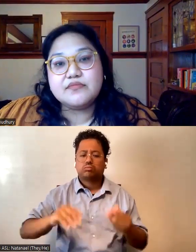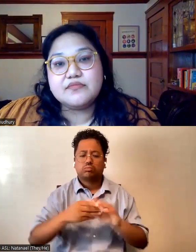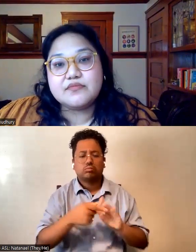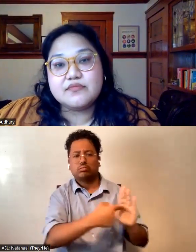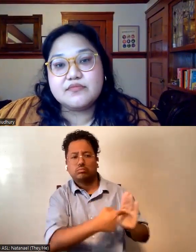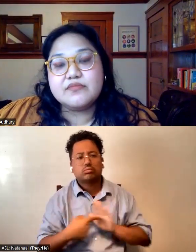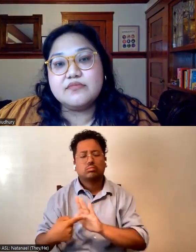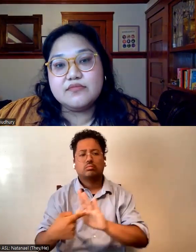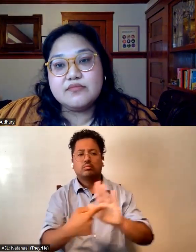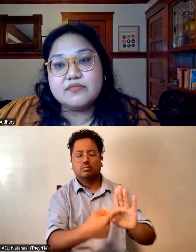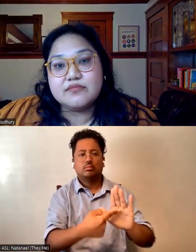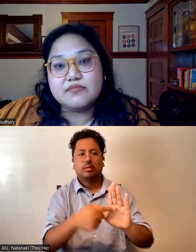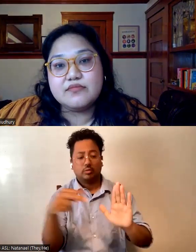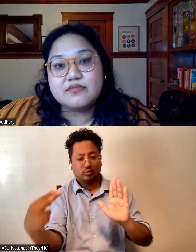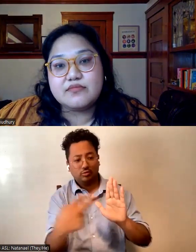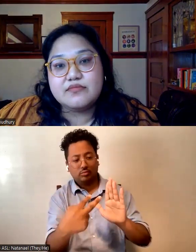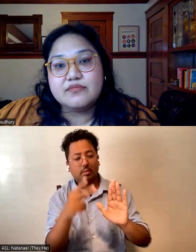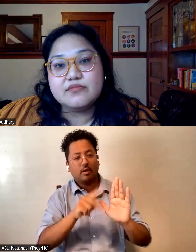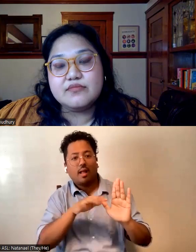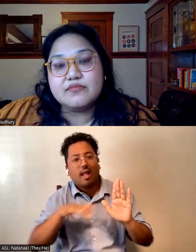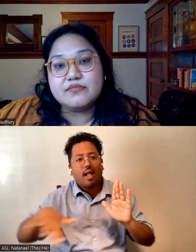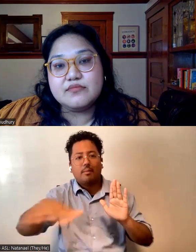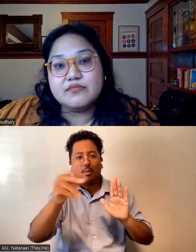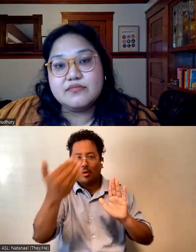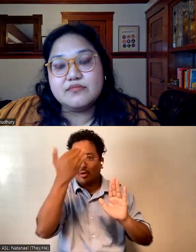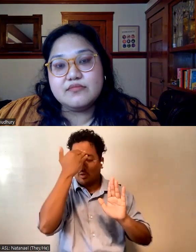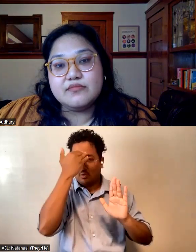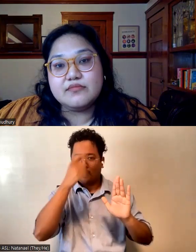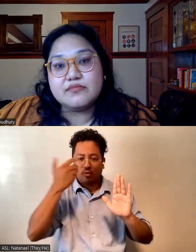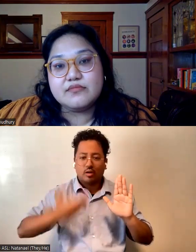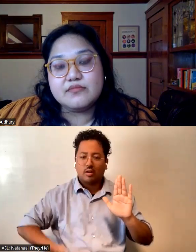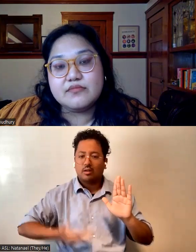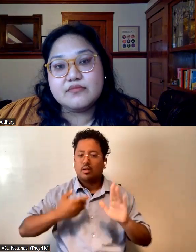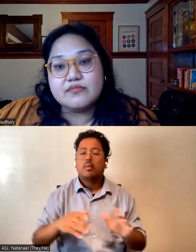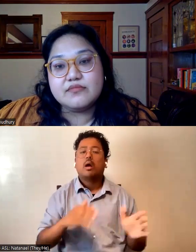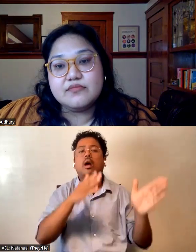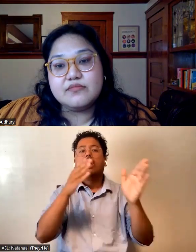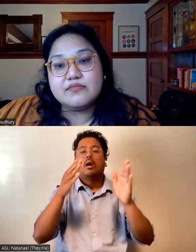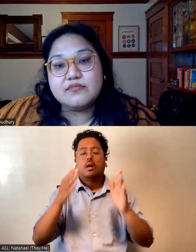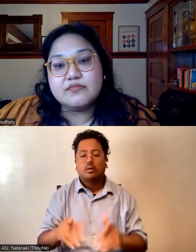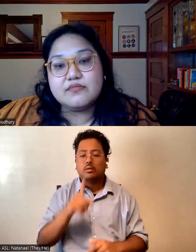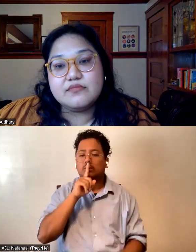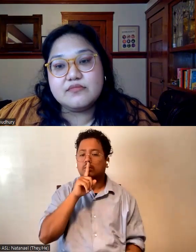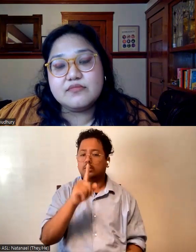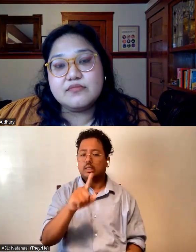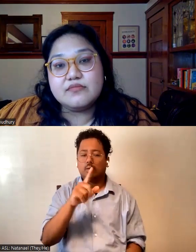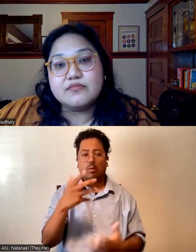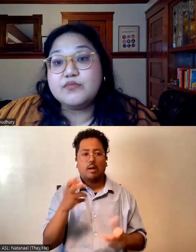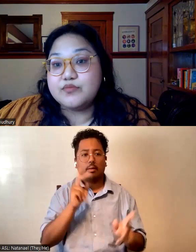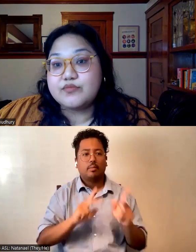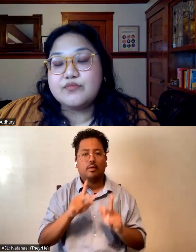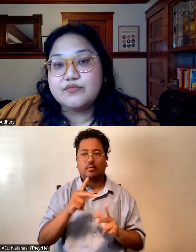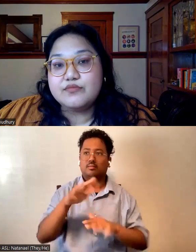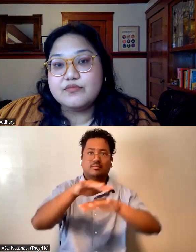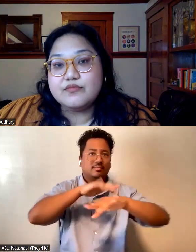to understand where we exist. You're talking about also the tension between needing to be recognized by the state so